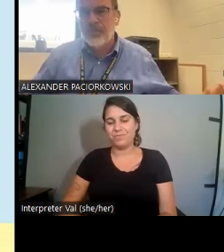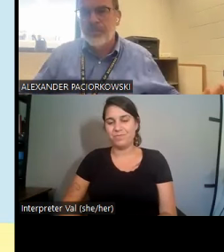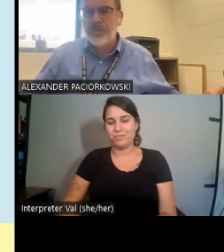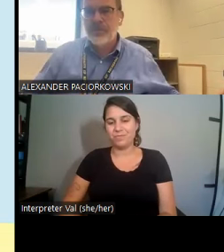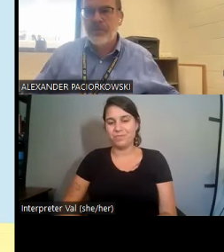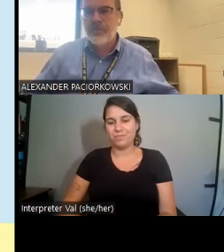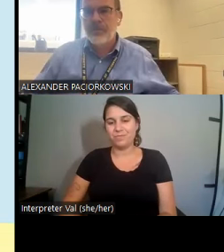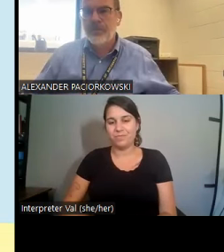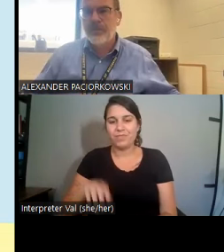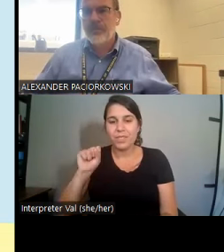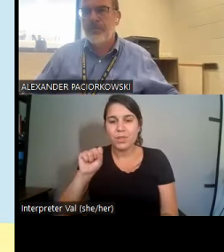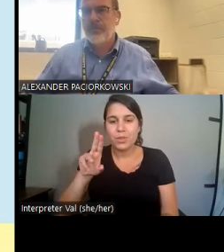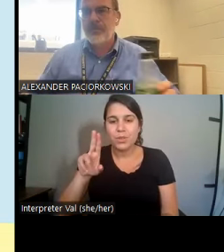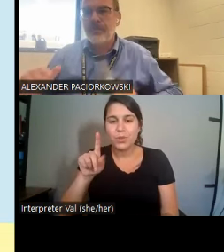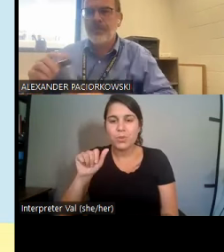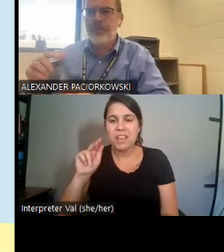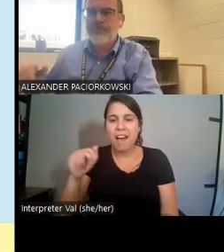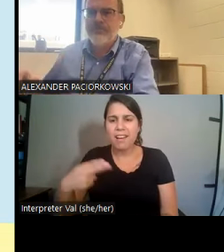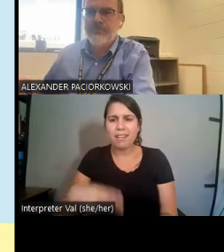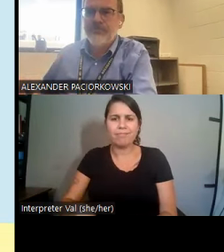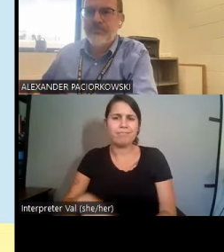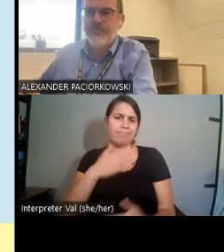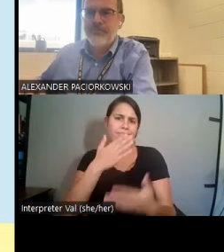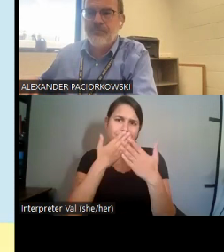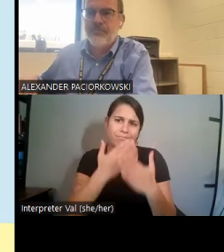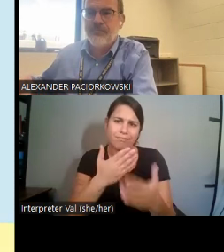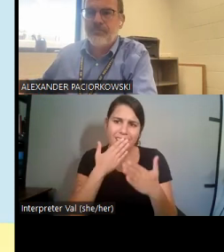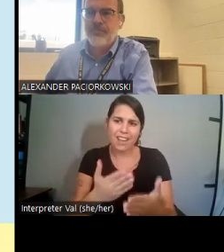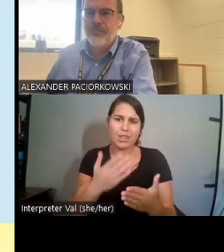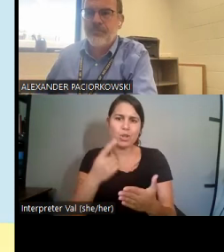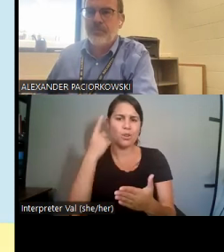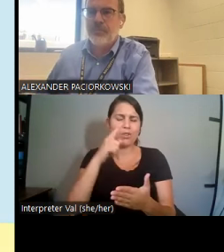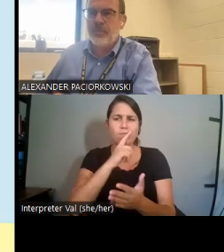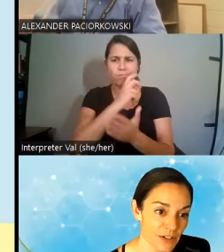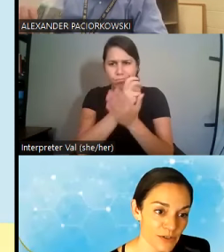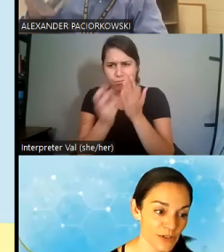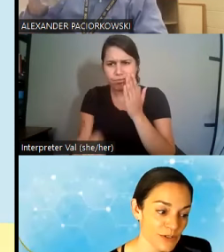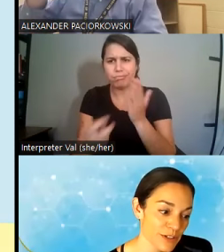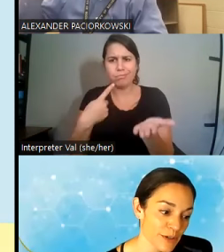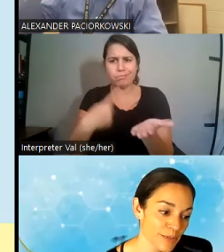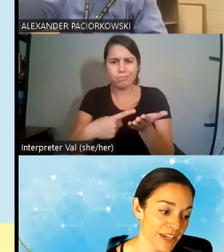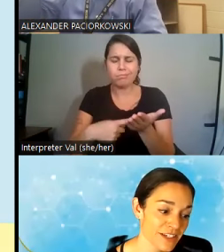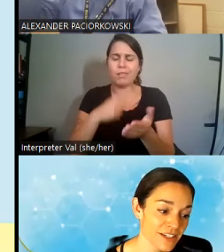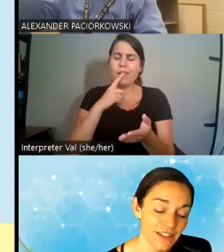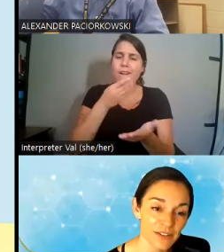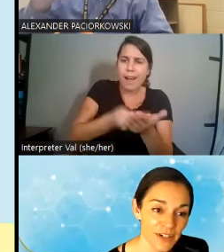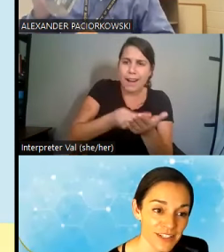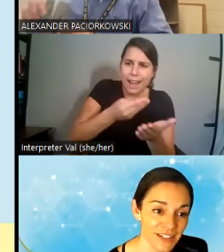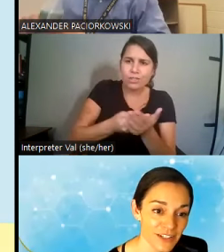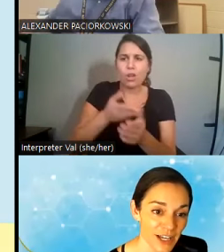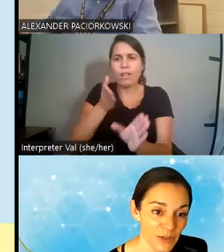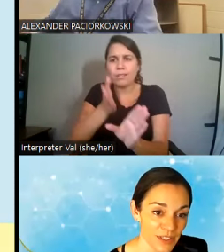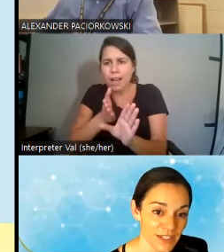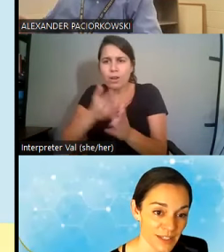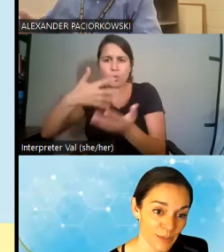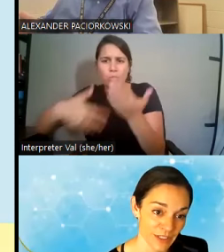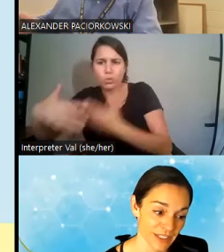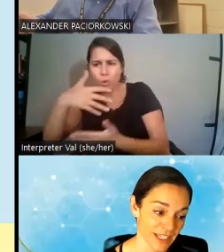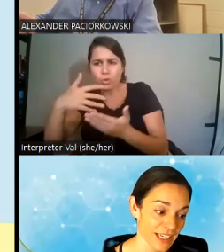Dr. Paciorkowski, thank you so much for really diving into the financial and psychosocial implications of raising a child